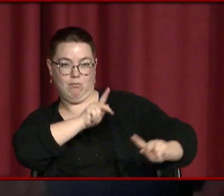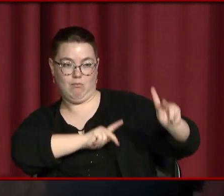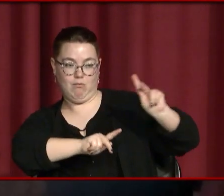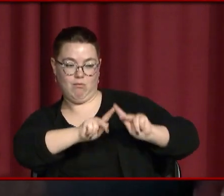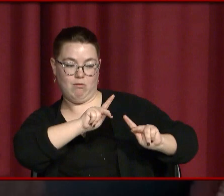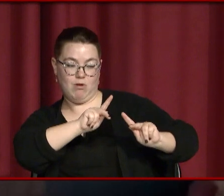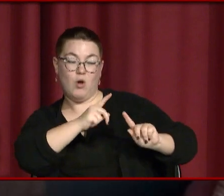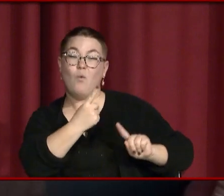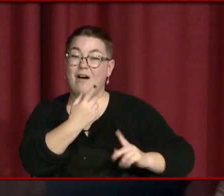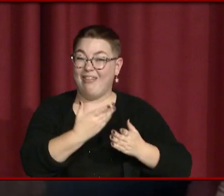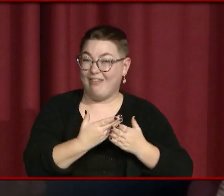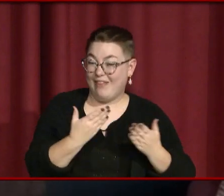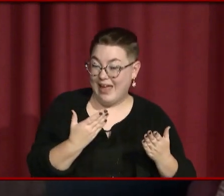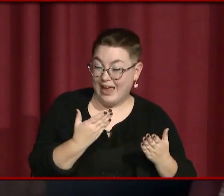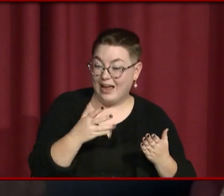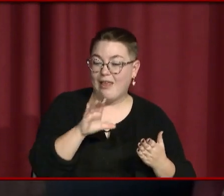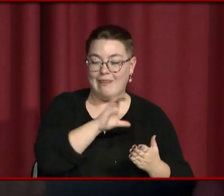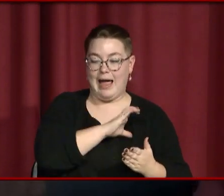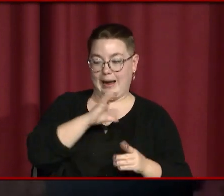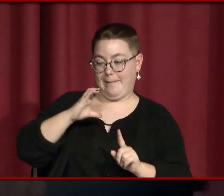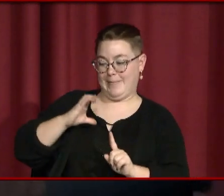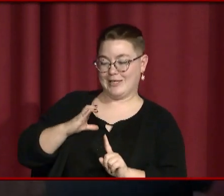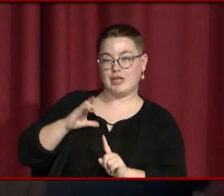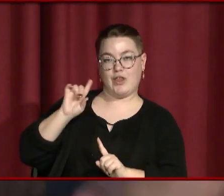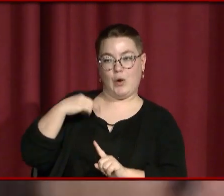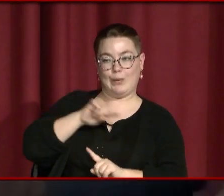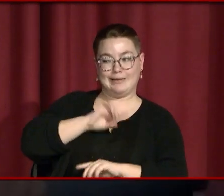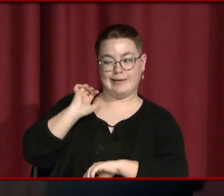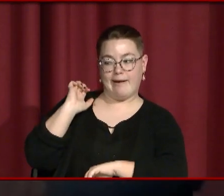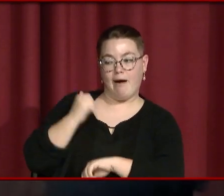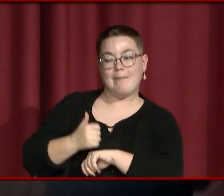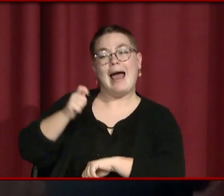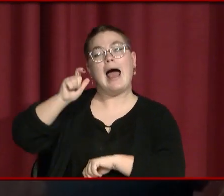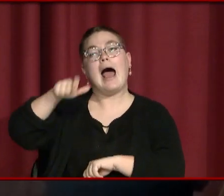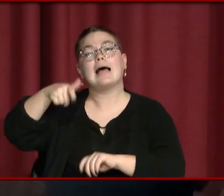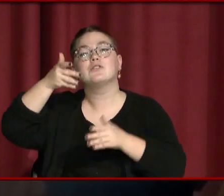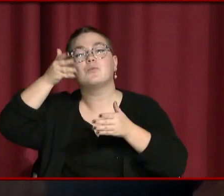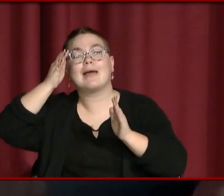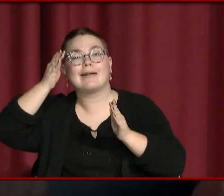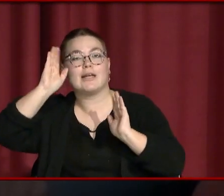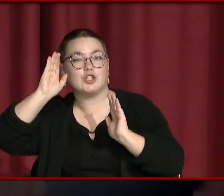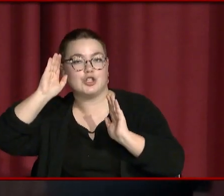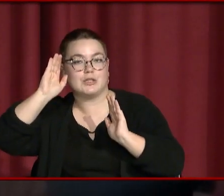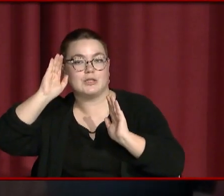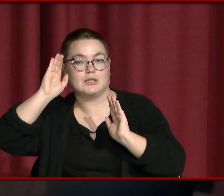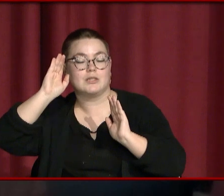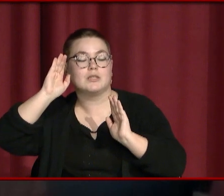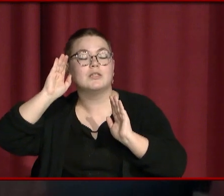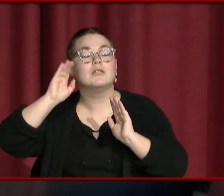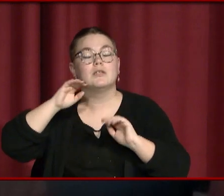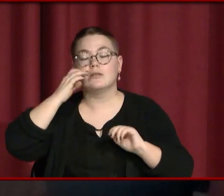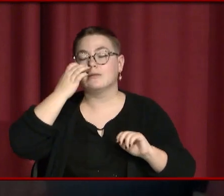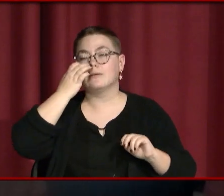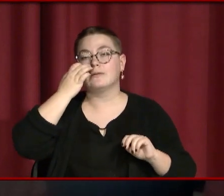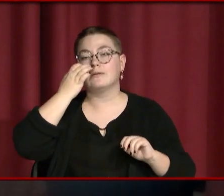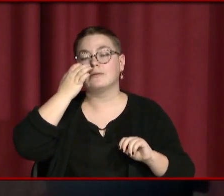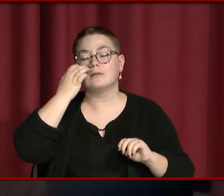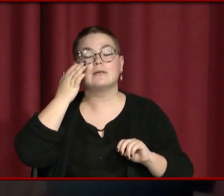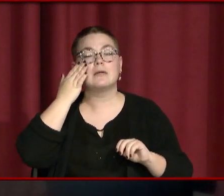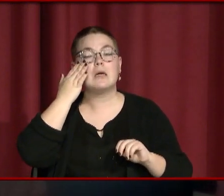commission has to listen to the people of Ohio when they define their community. And so there will be